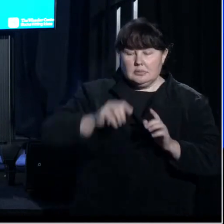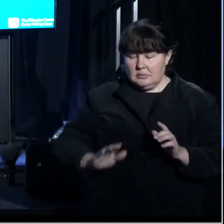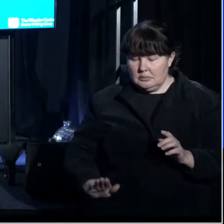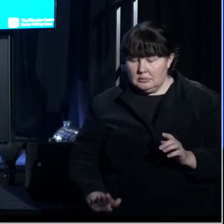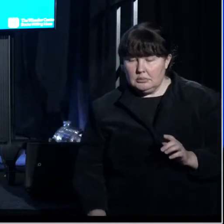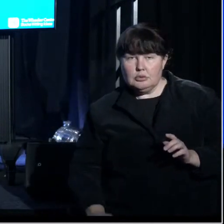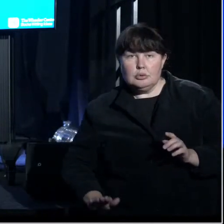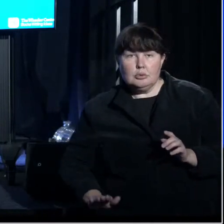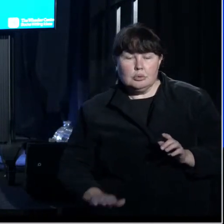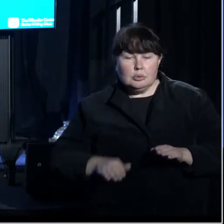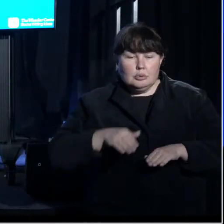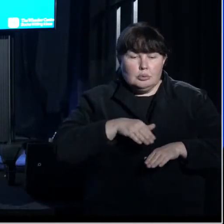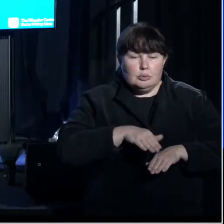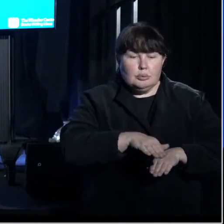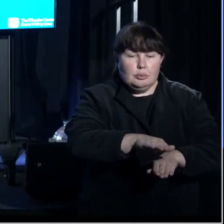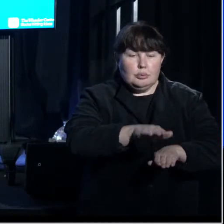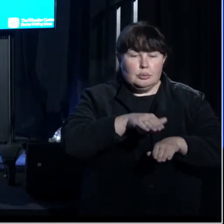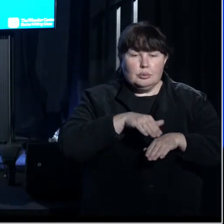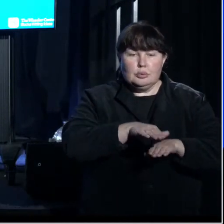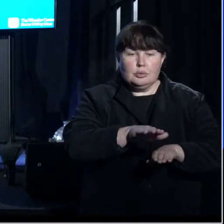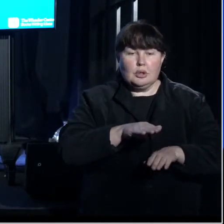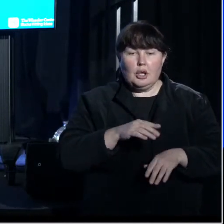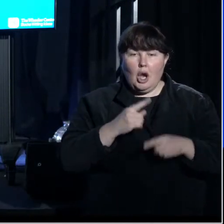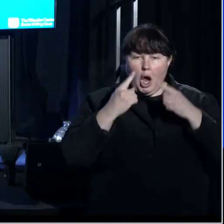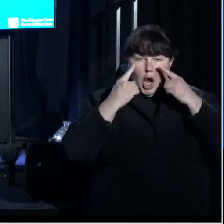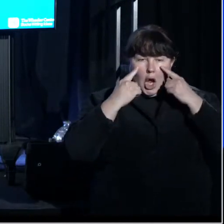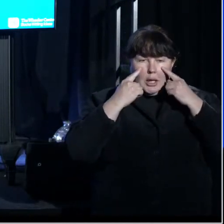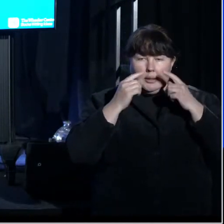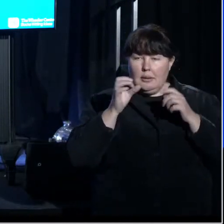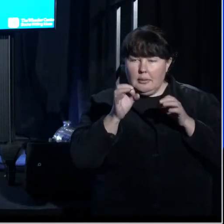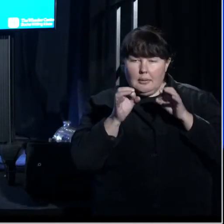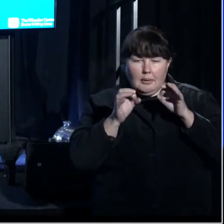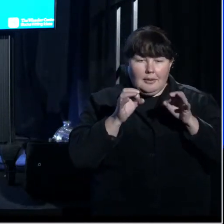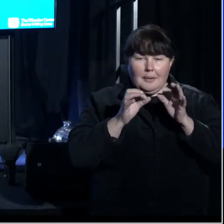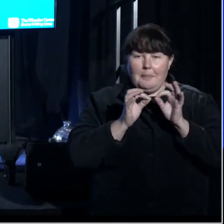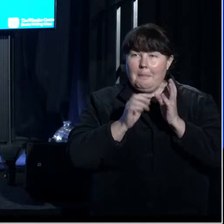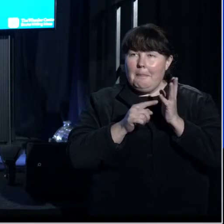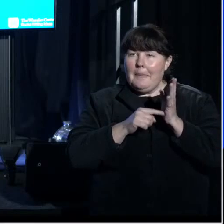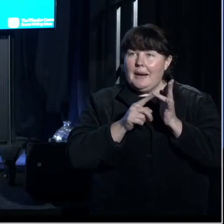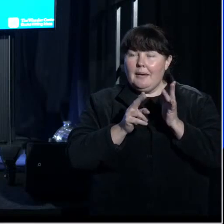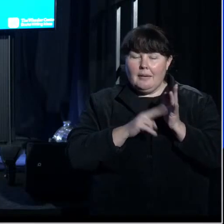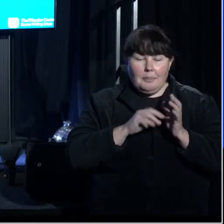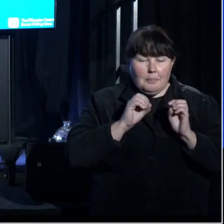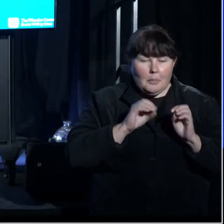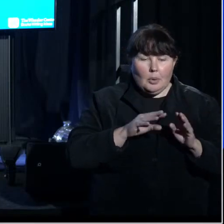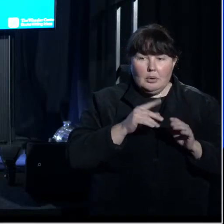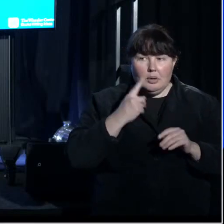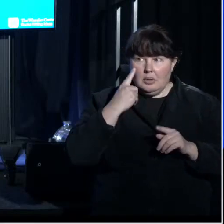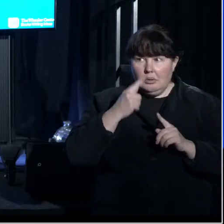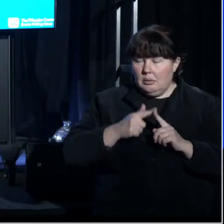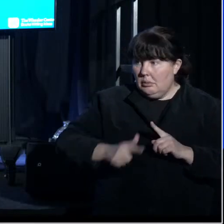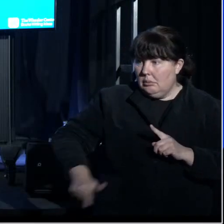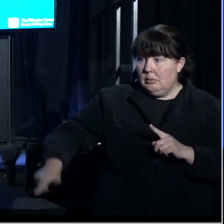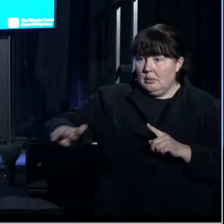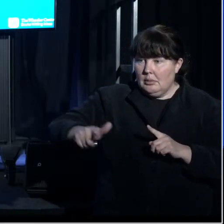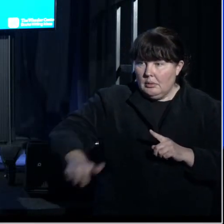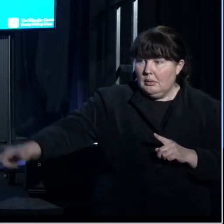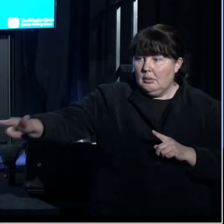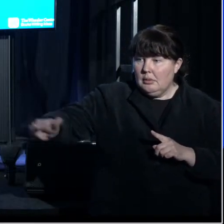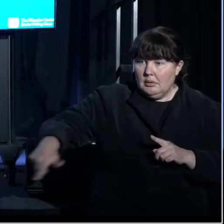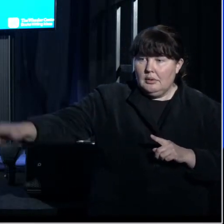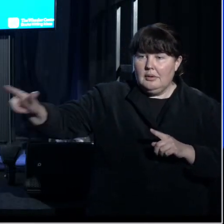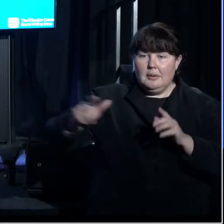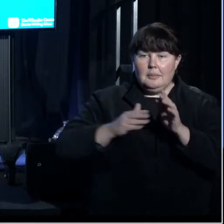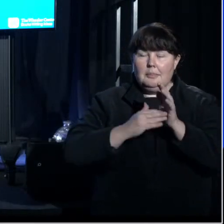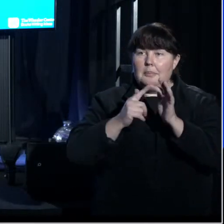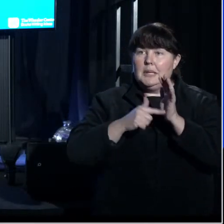Her eyes, tiny buttons, unseeing beyond metres and metres and metres, just to sew